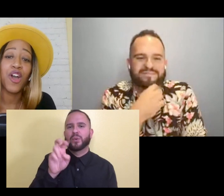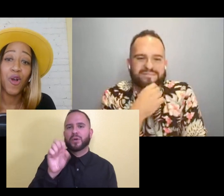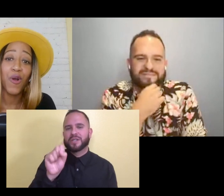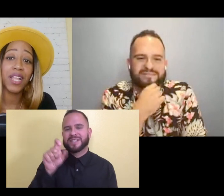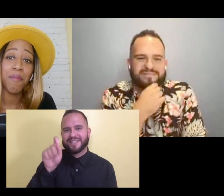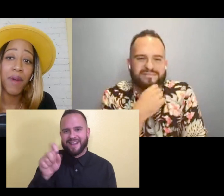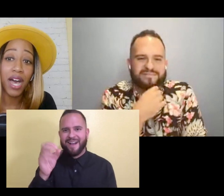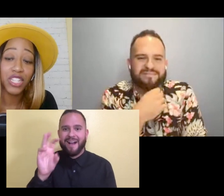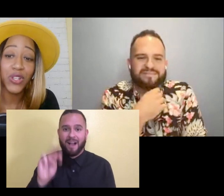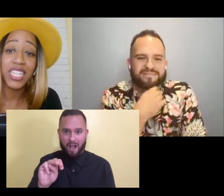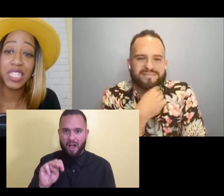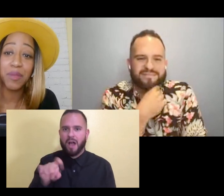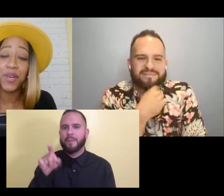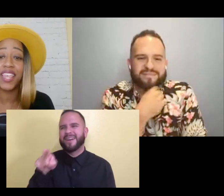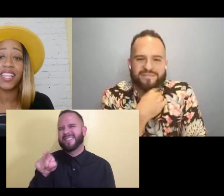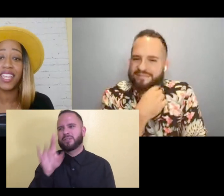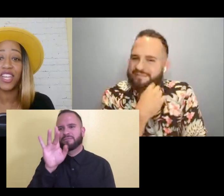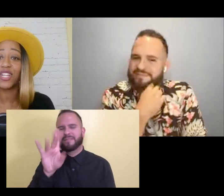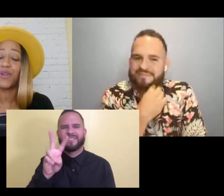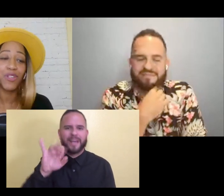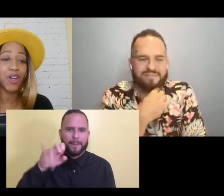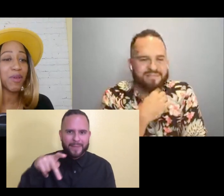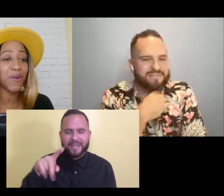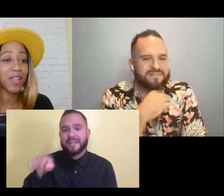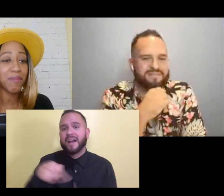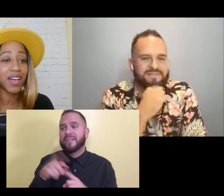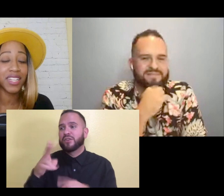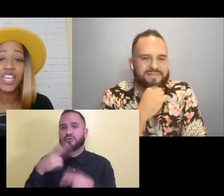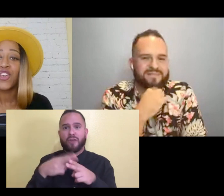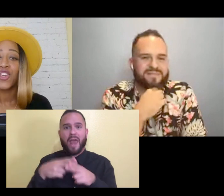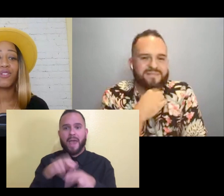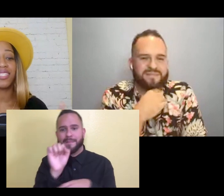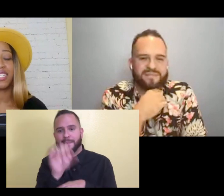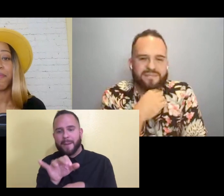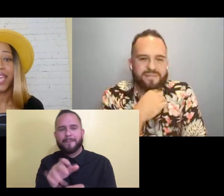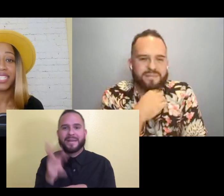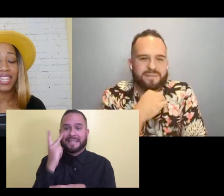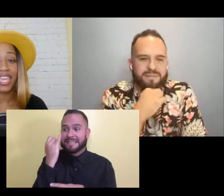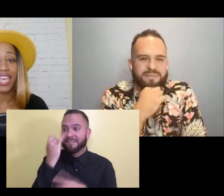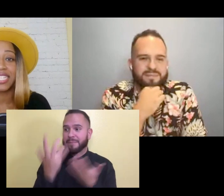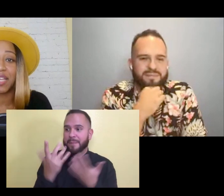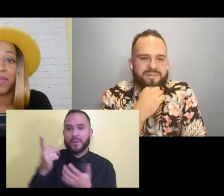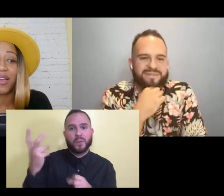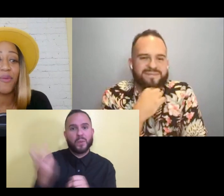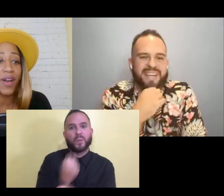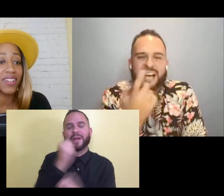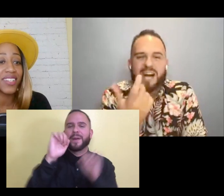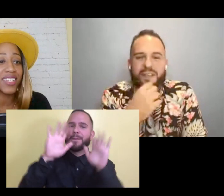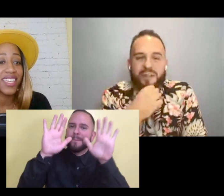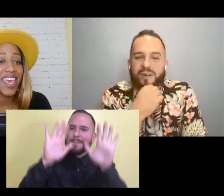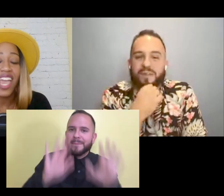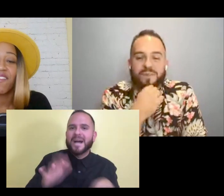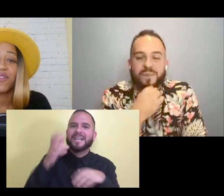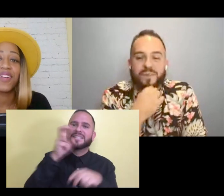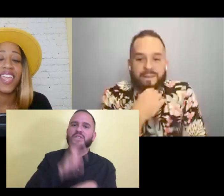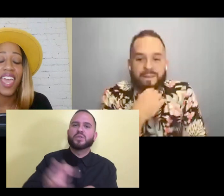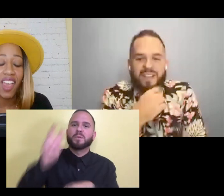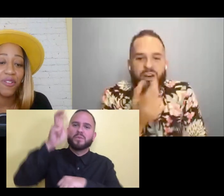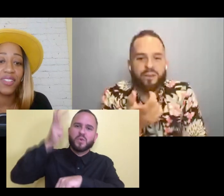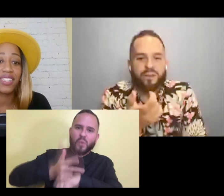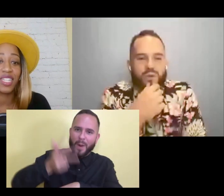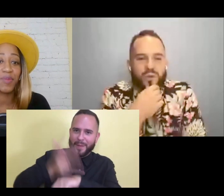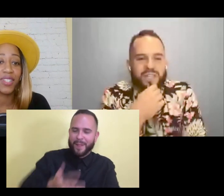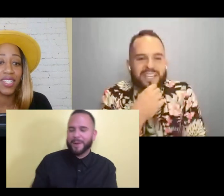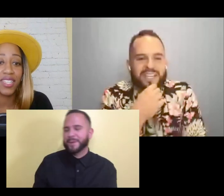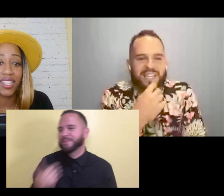to Guatemala. So I just had to put that in there because we were talking about Guatemala. You said such amazing things, and I'm like, wow, everyone